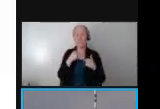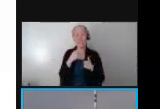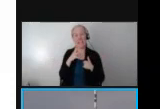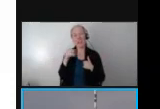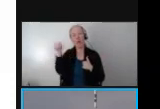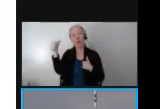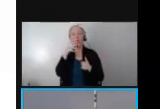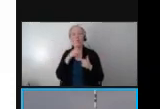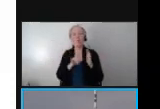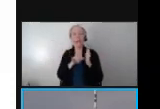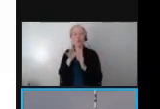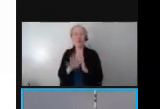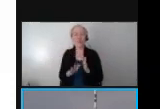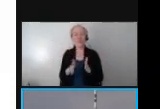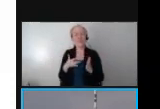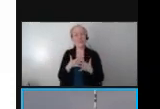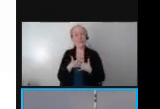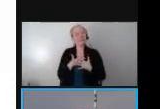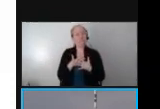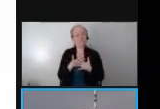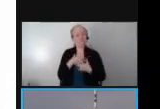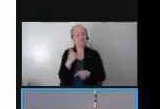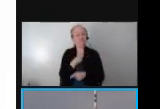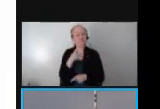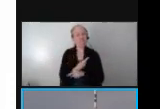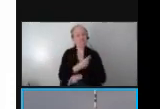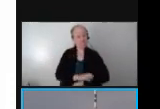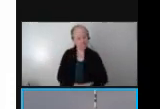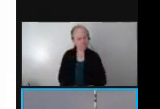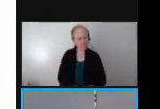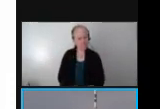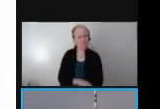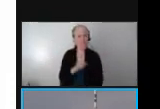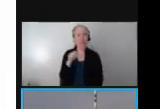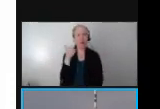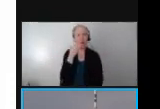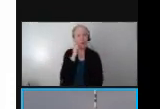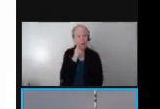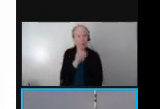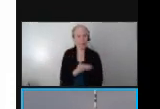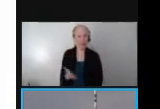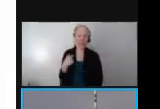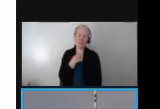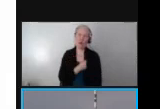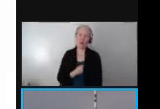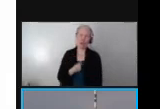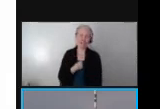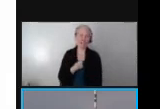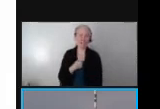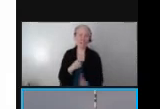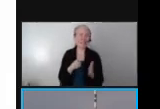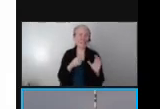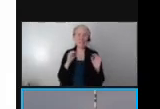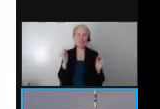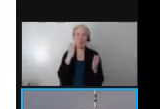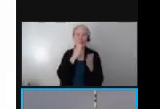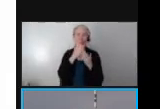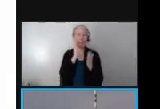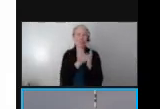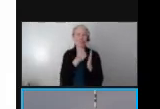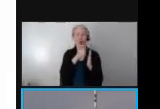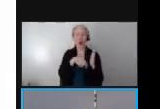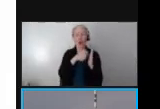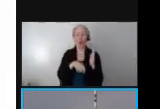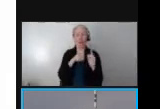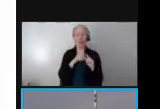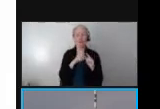important. The cool thing, I will tell you, and I apologize, I didn't have a better picture of this article. This actually was